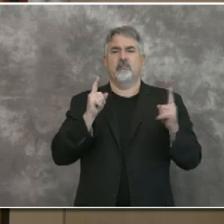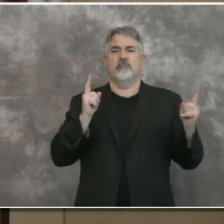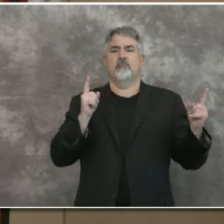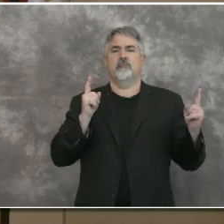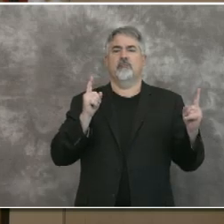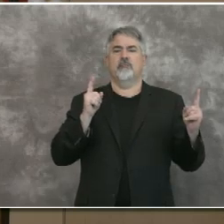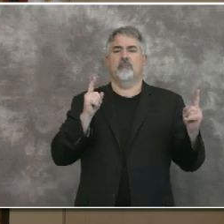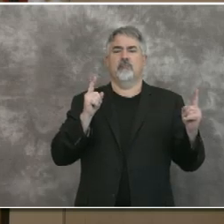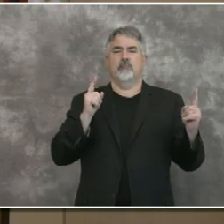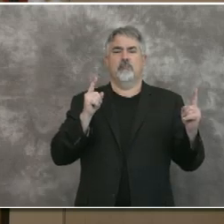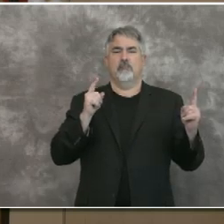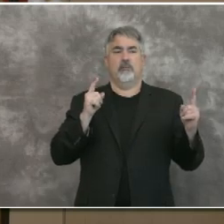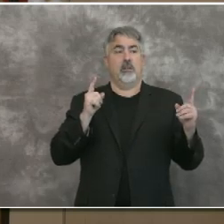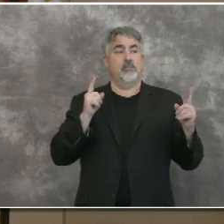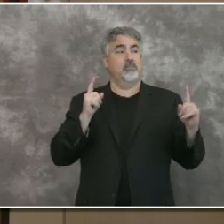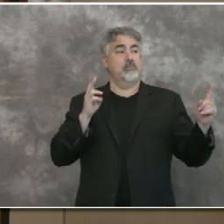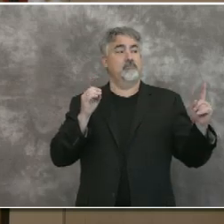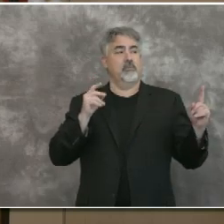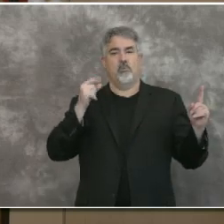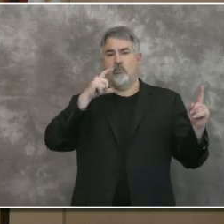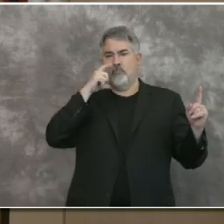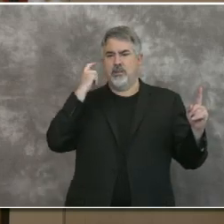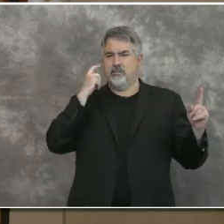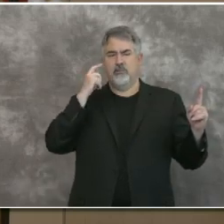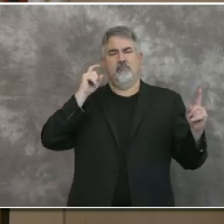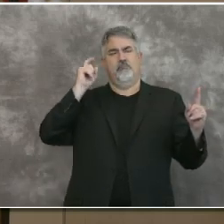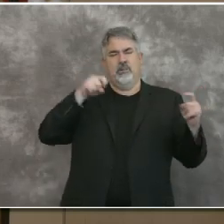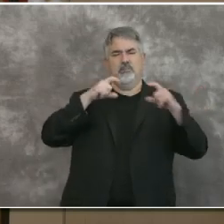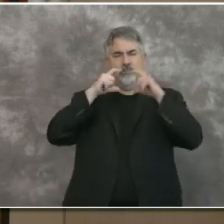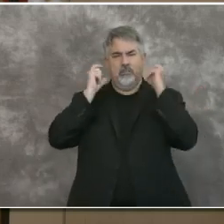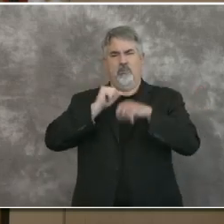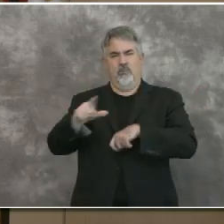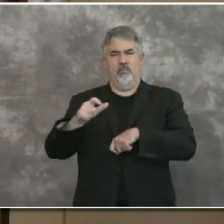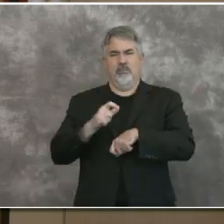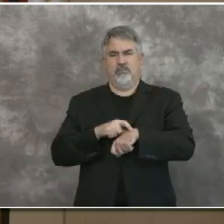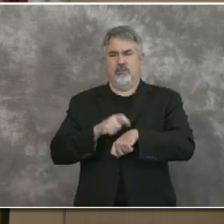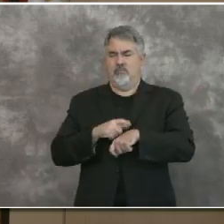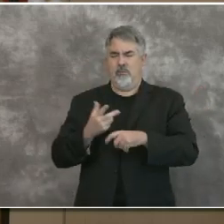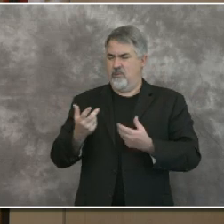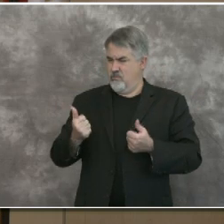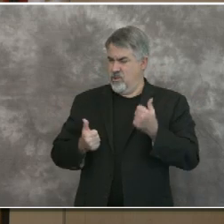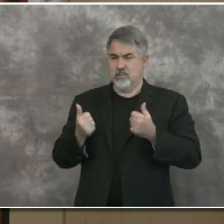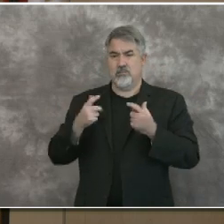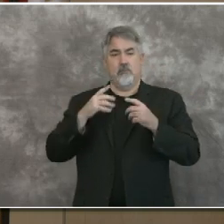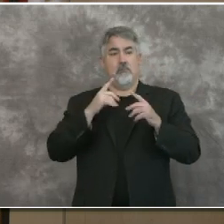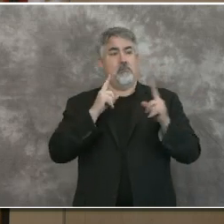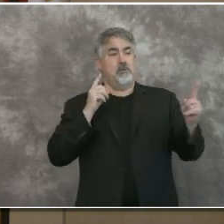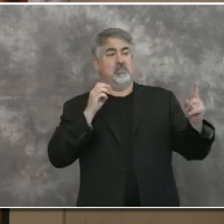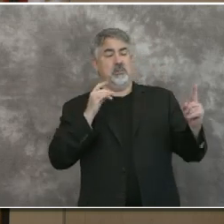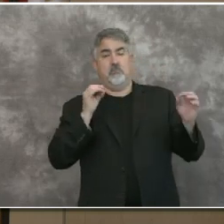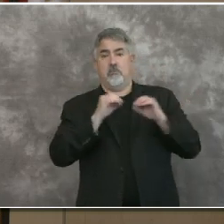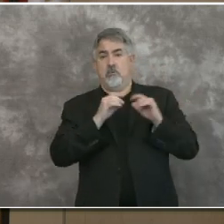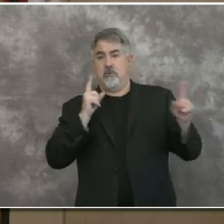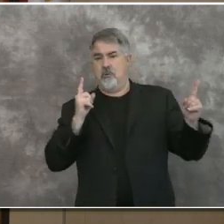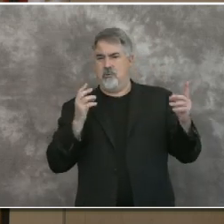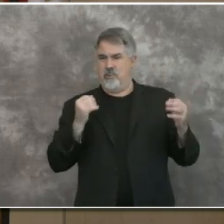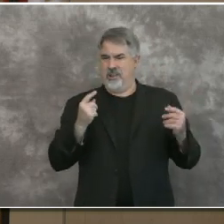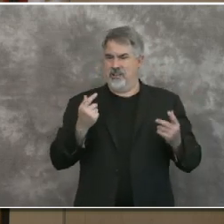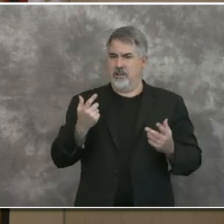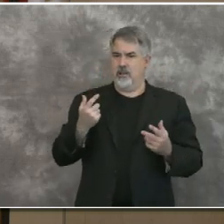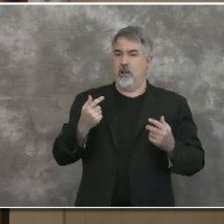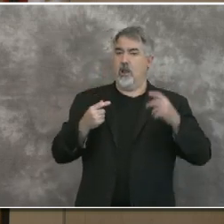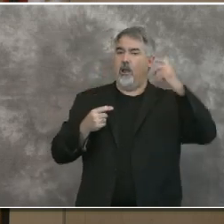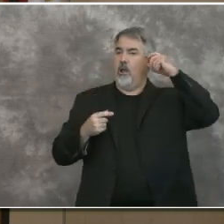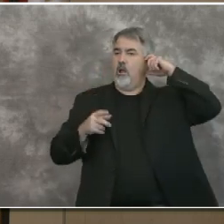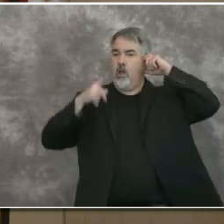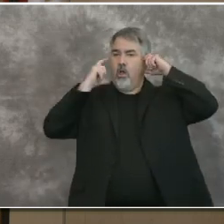have a mask with you but not to necessarily have to wear it good policy when a good portion of people are not putting those masks on when they come into